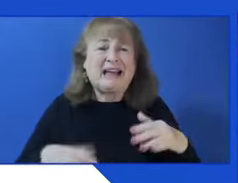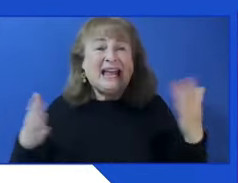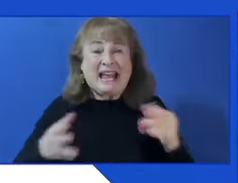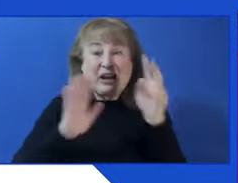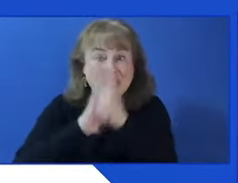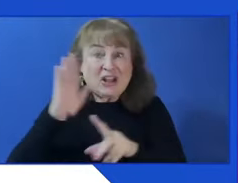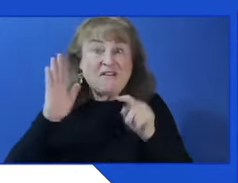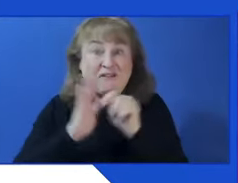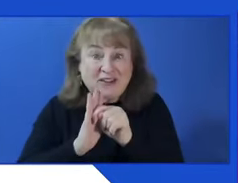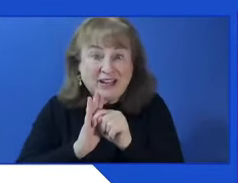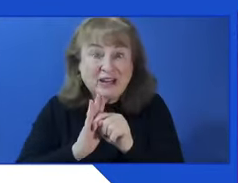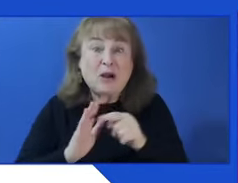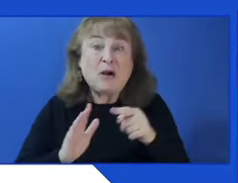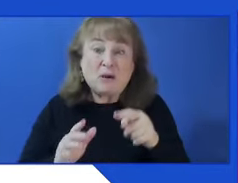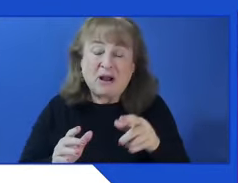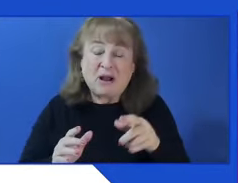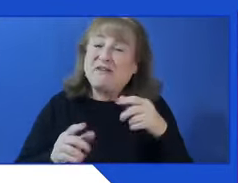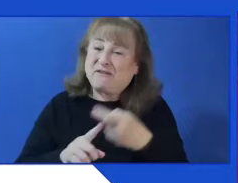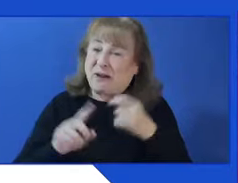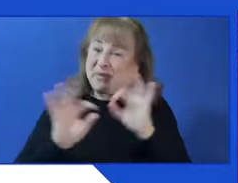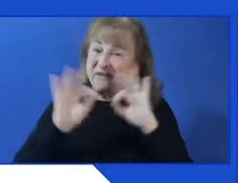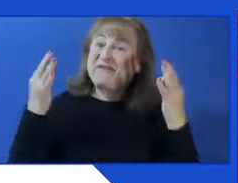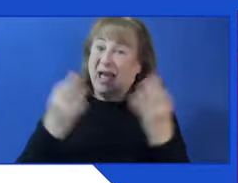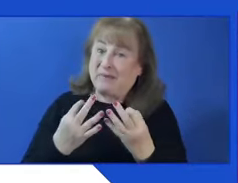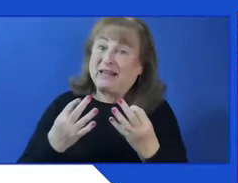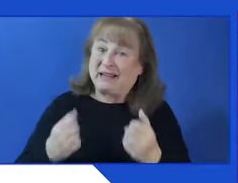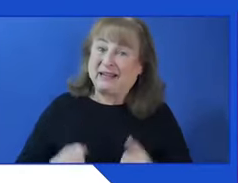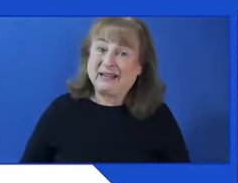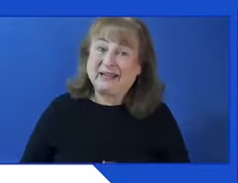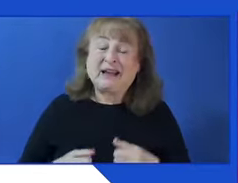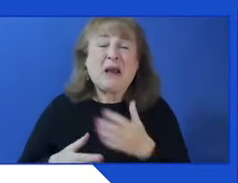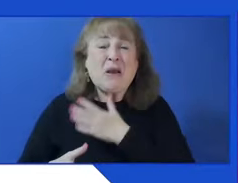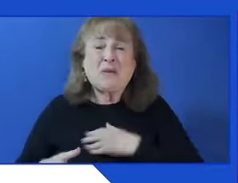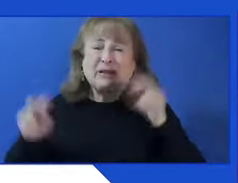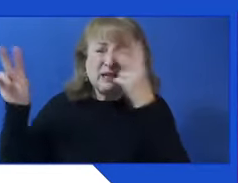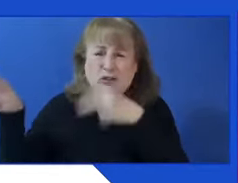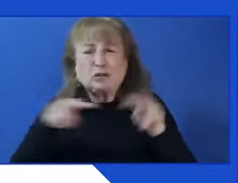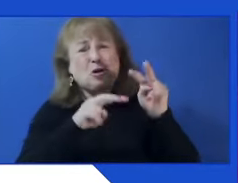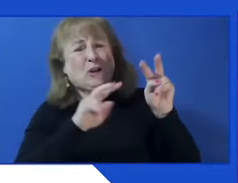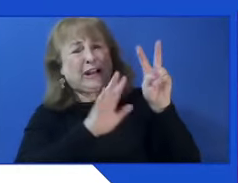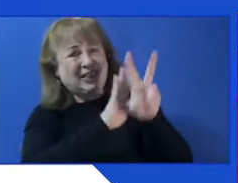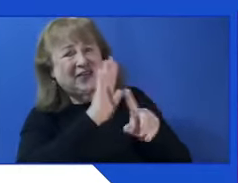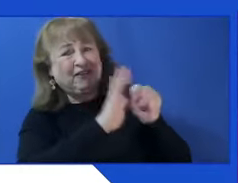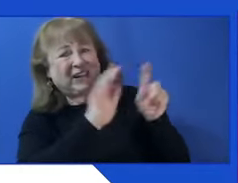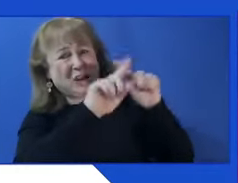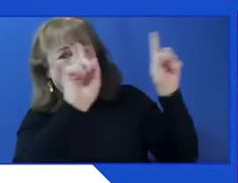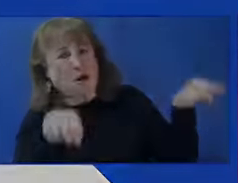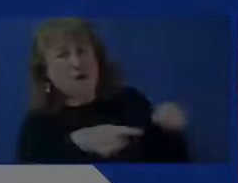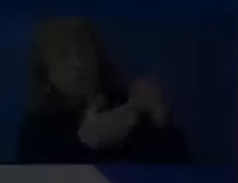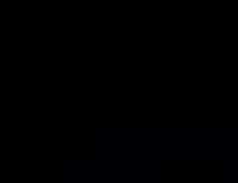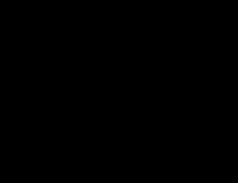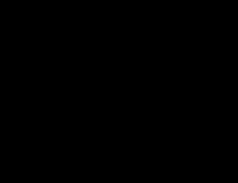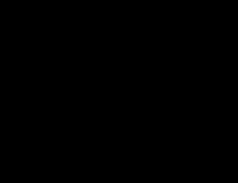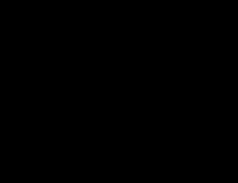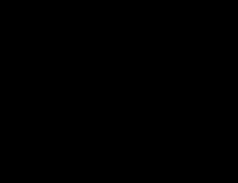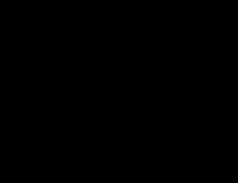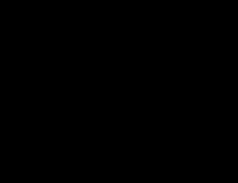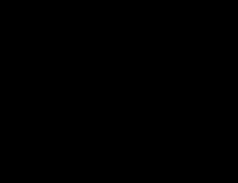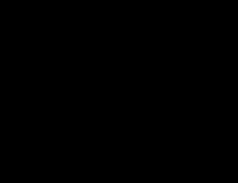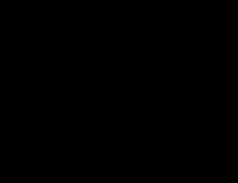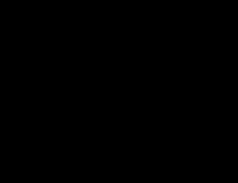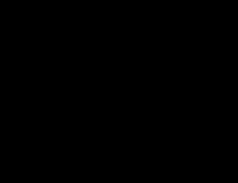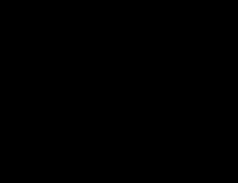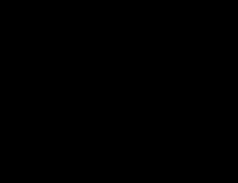video of Adan that his family shared with us. Please turn your attention to the screens. My son